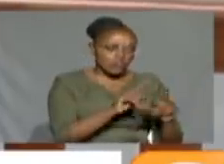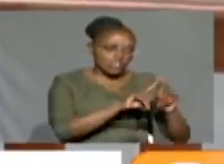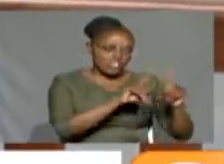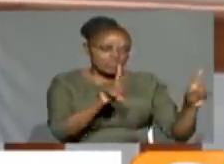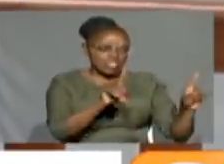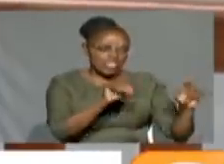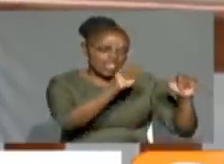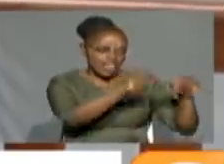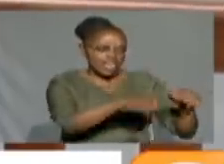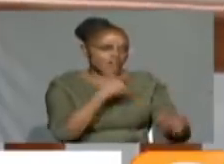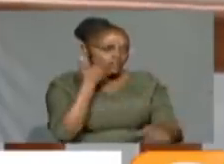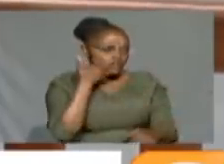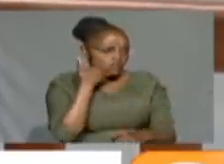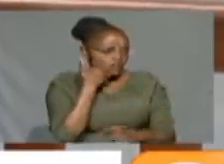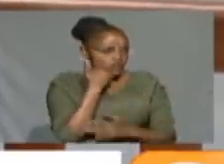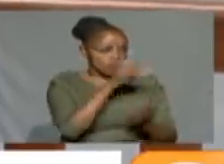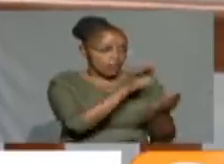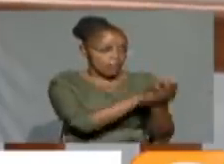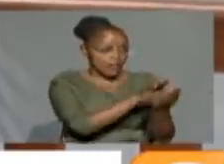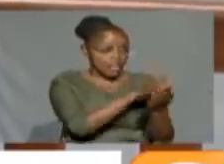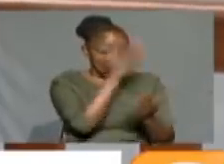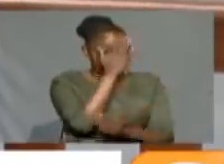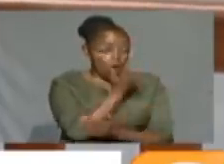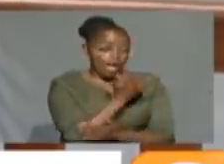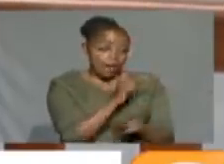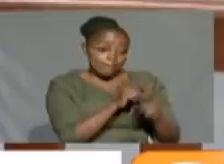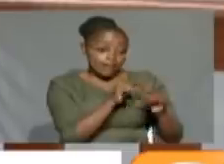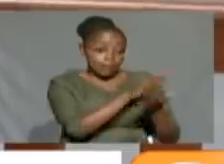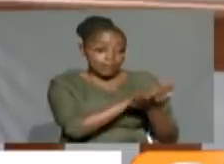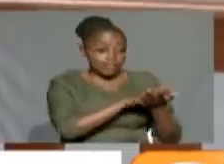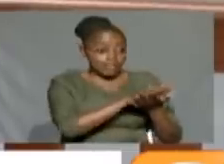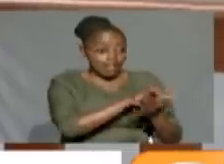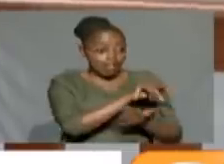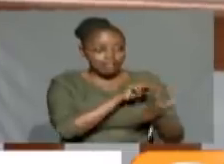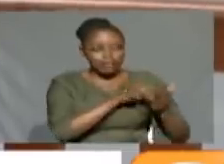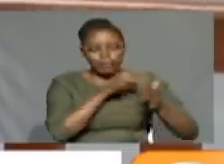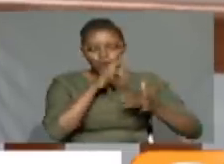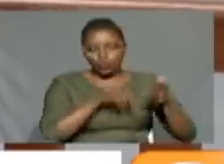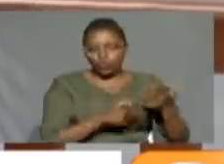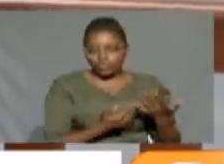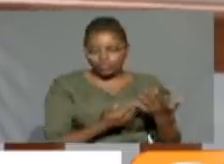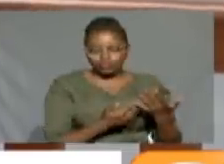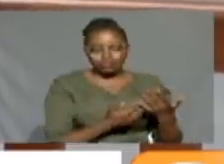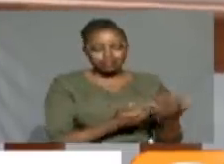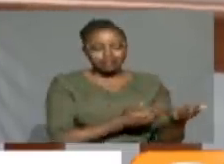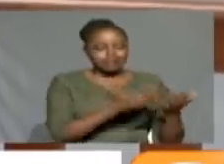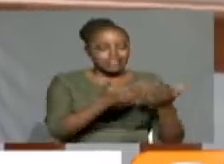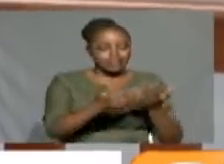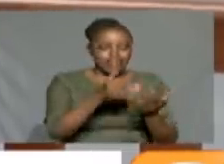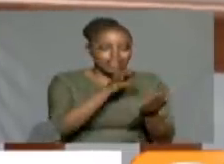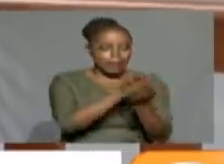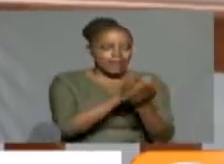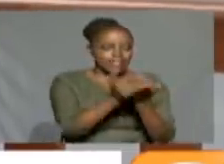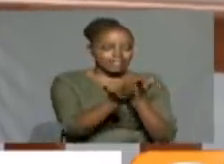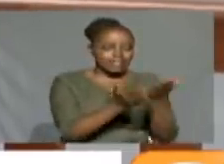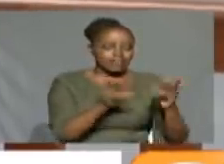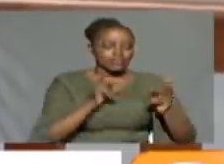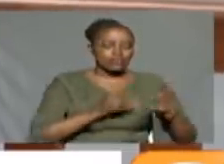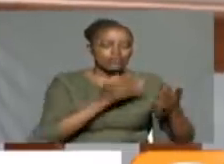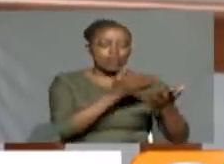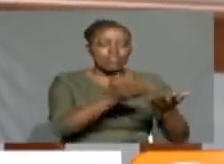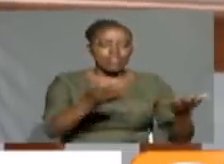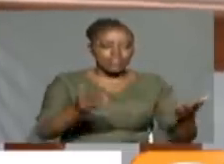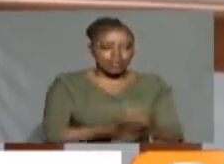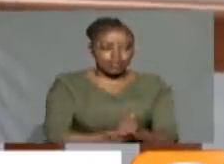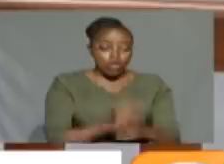differentiate it from the mobile phone banking. Because, but essentially, it meant taking banking services to where the people were. And it was